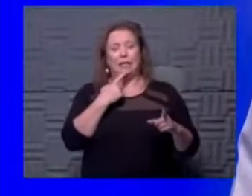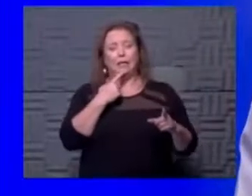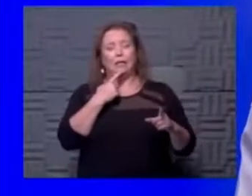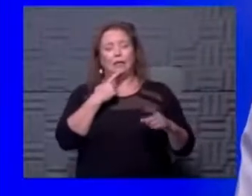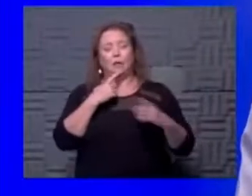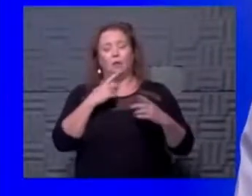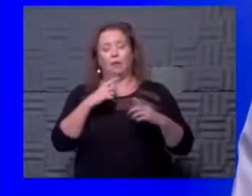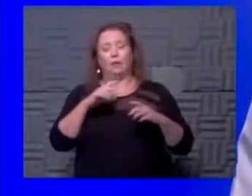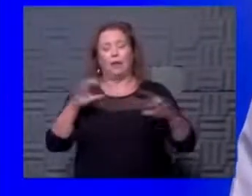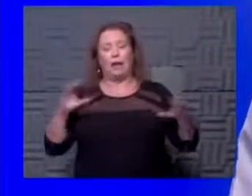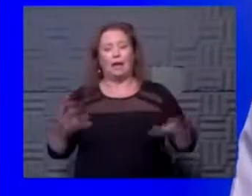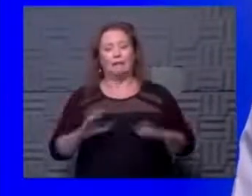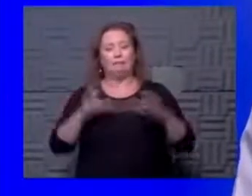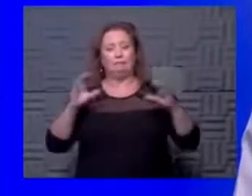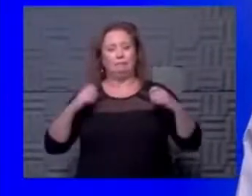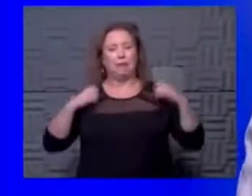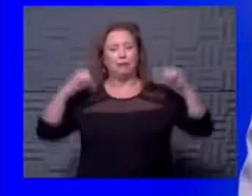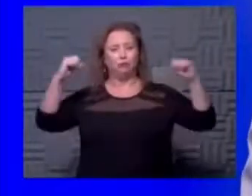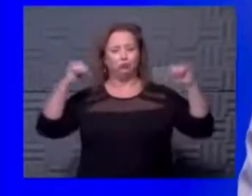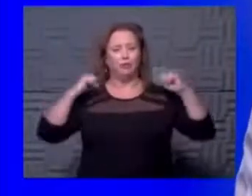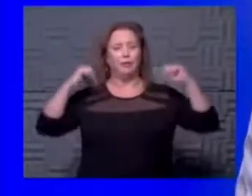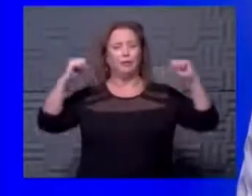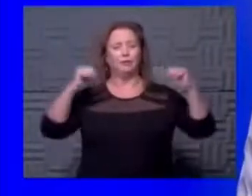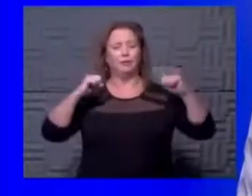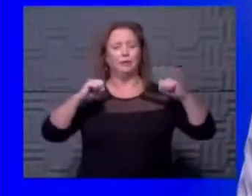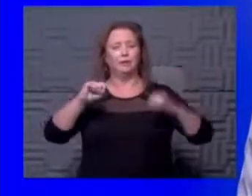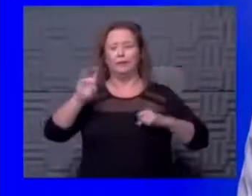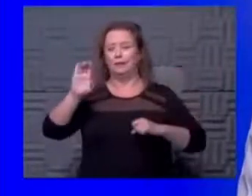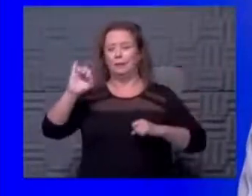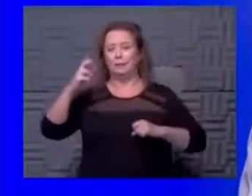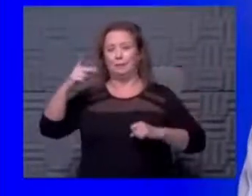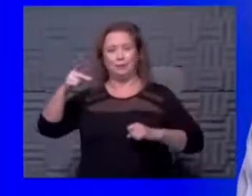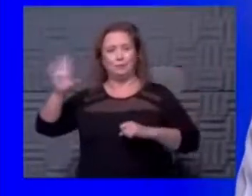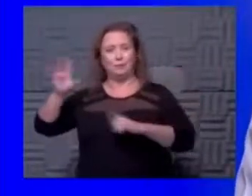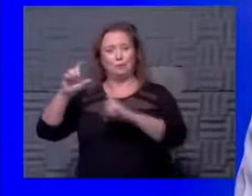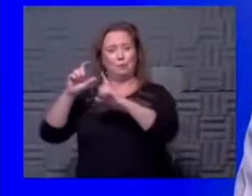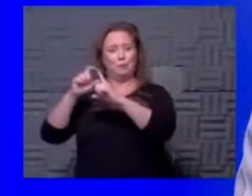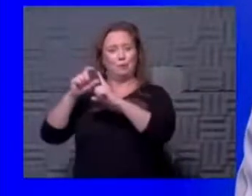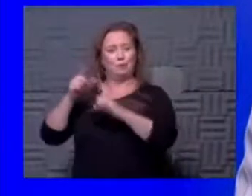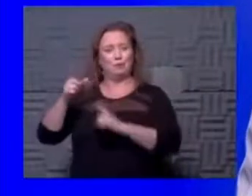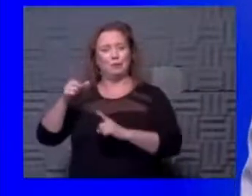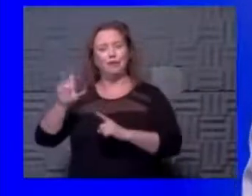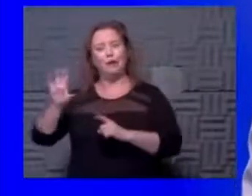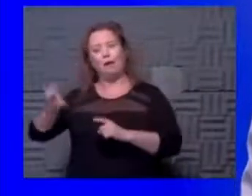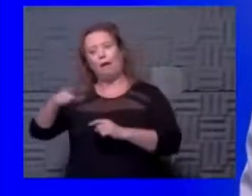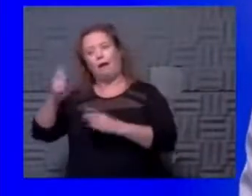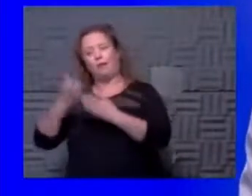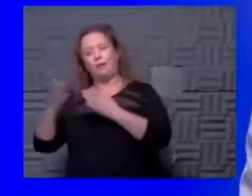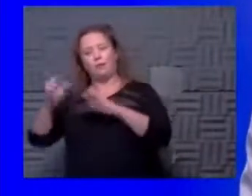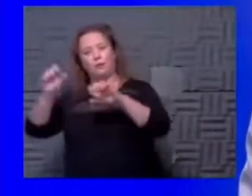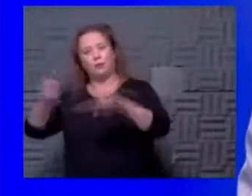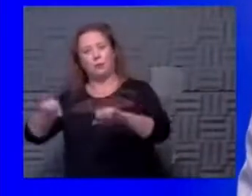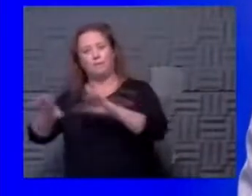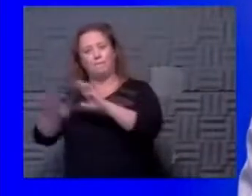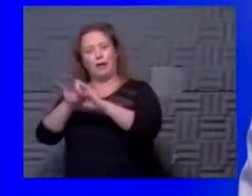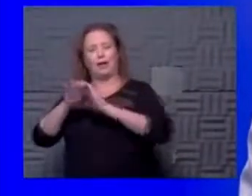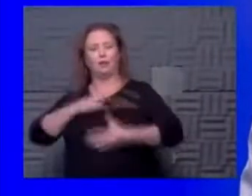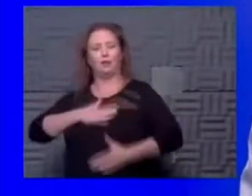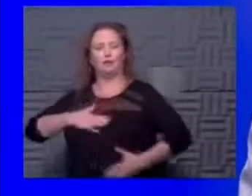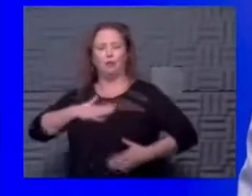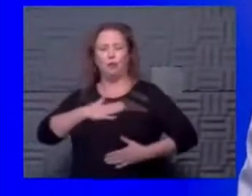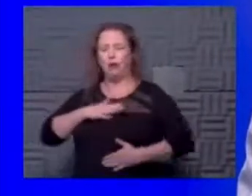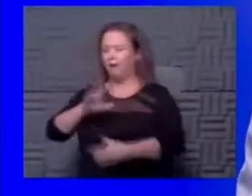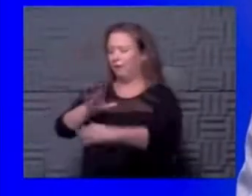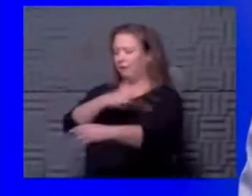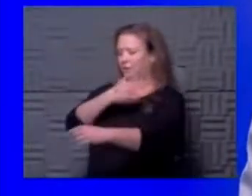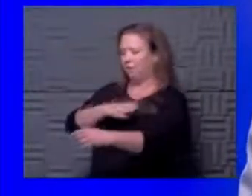with physical activity, and to Bishop Candia's words of, it's other things that you can maybe find joy in, whether that's